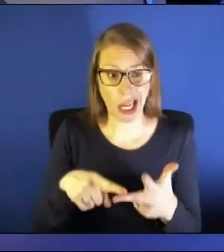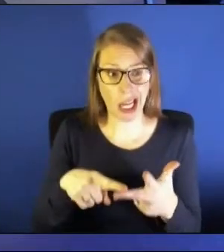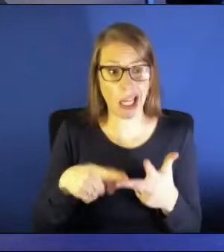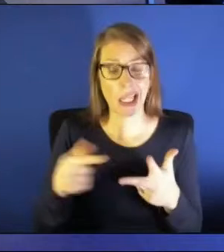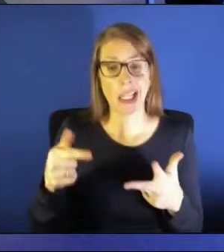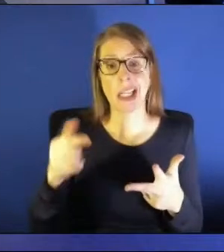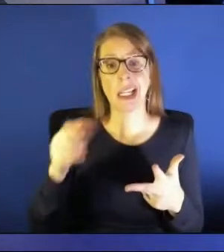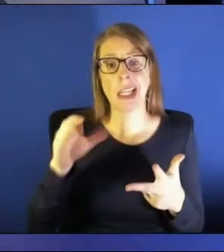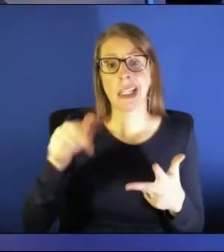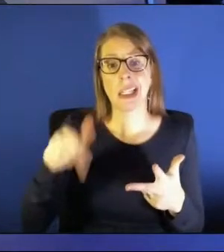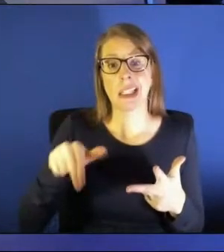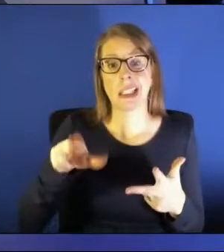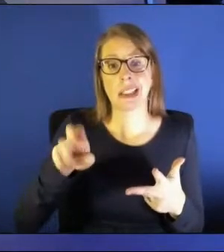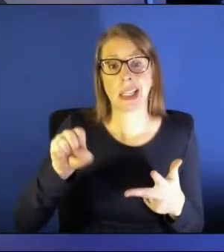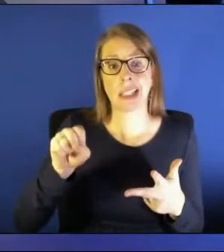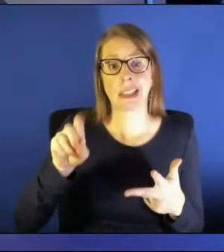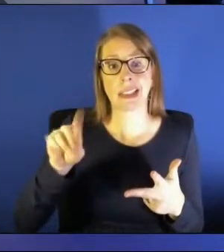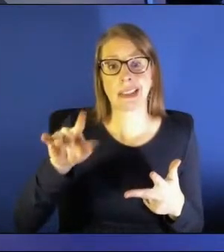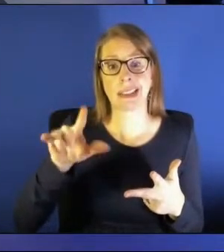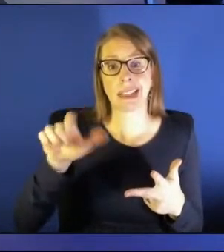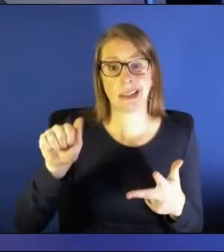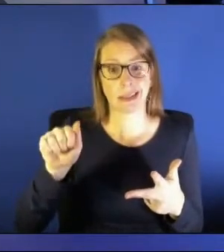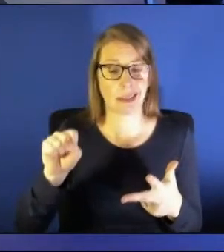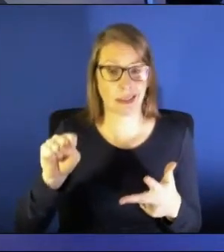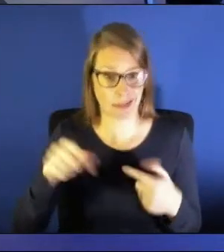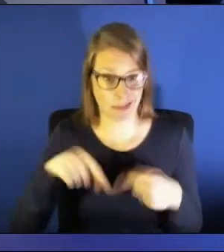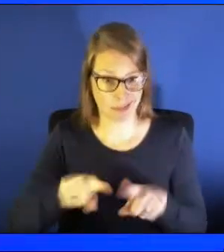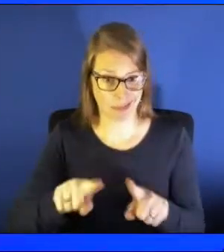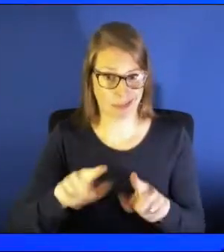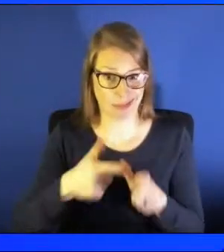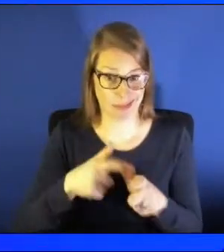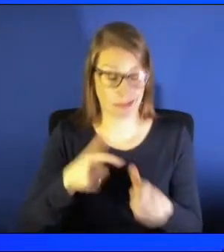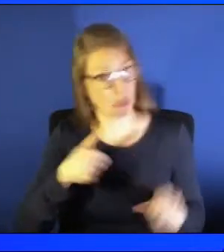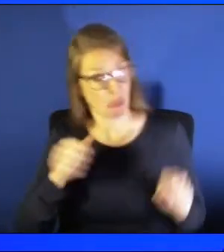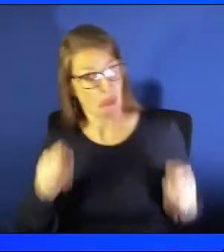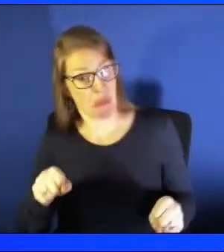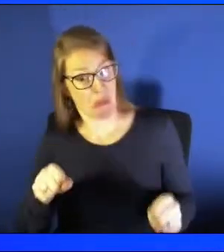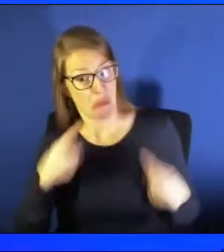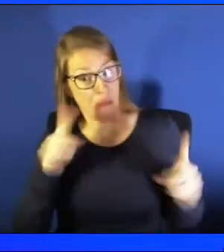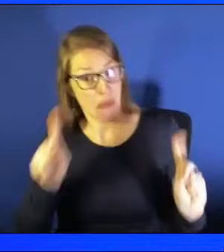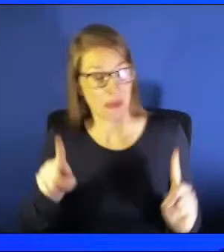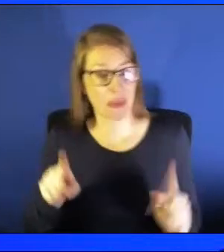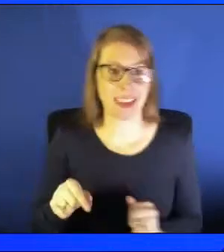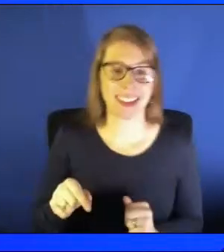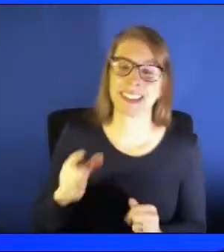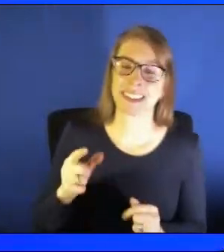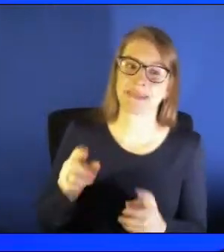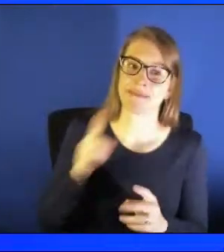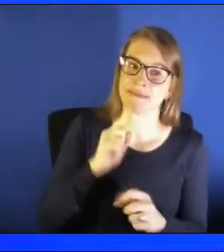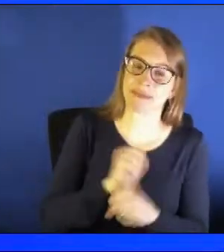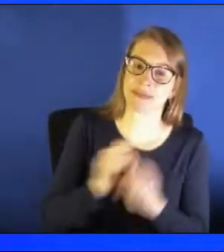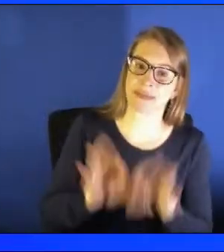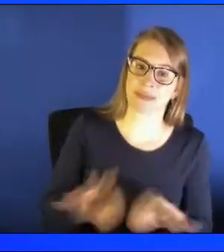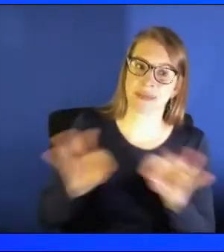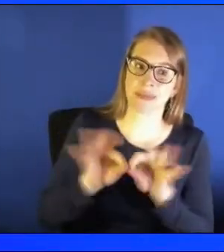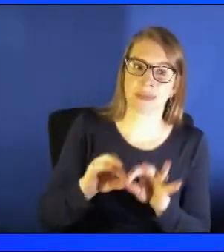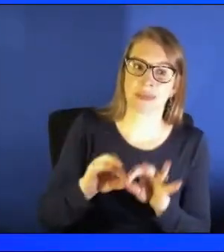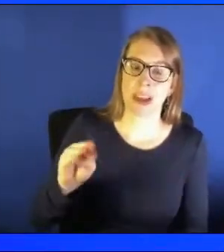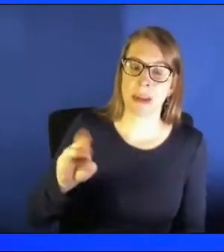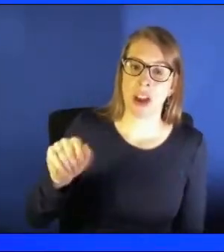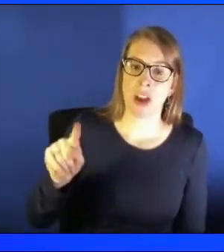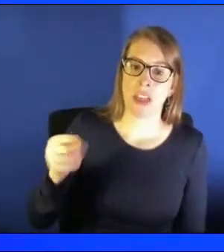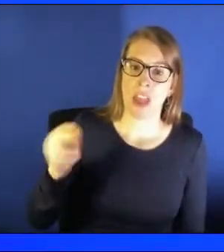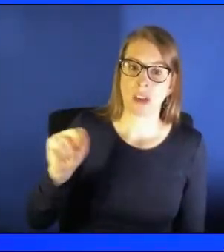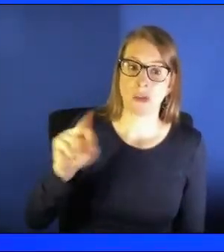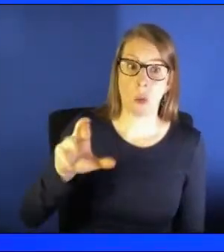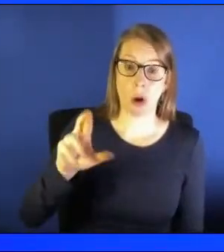do this. So that's the other thing too, is it's really important during your training runs, whether it's for a marathon or an ultra marathon, you